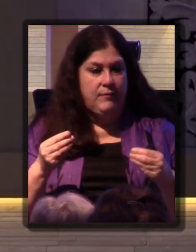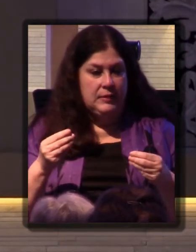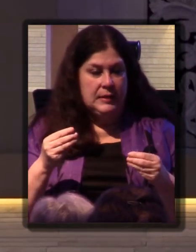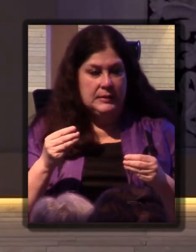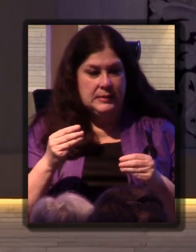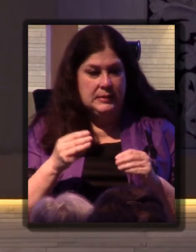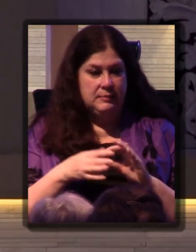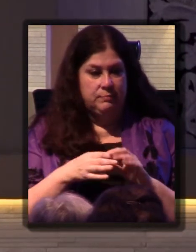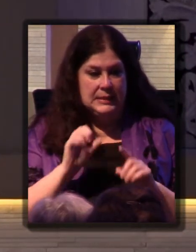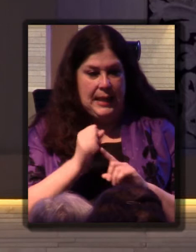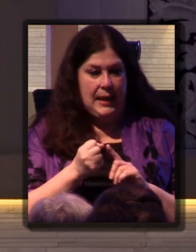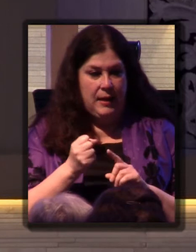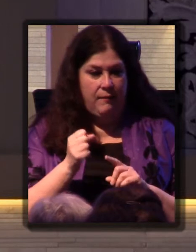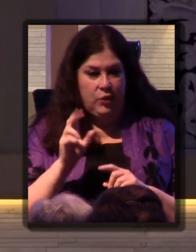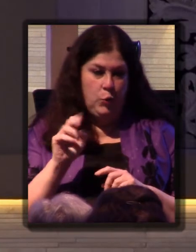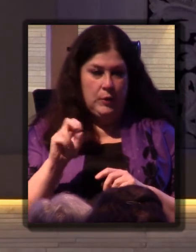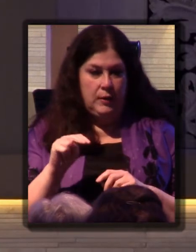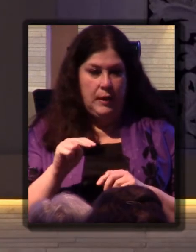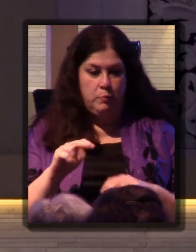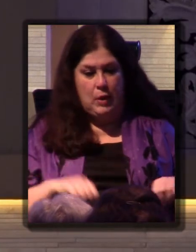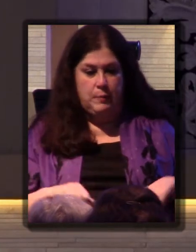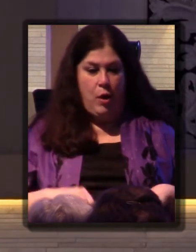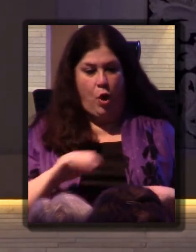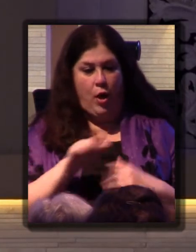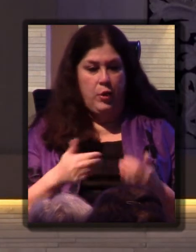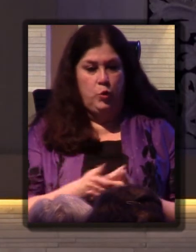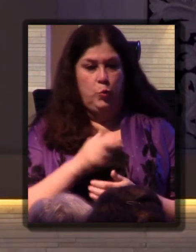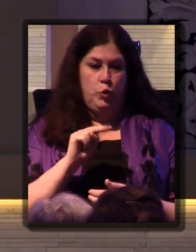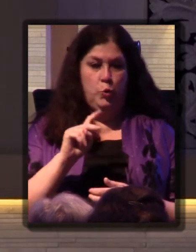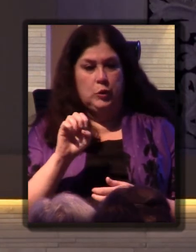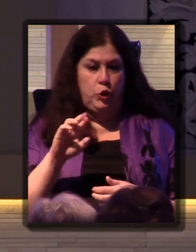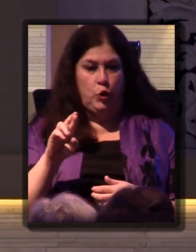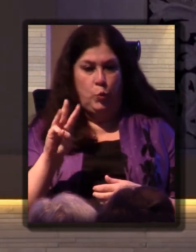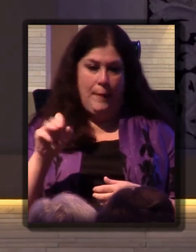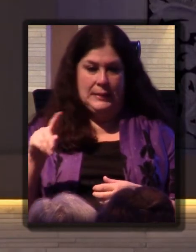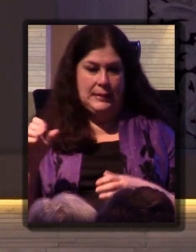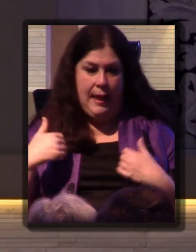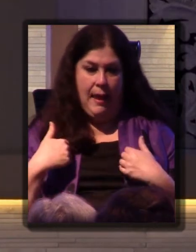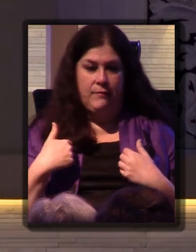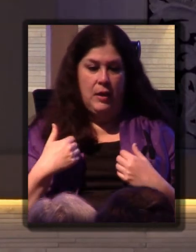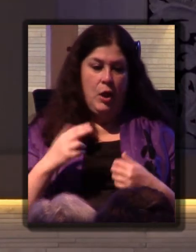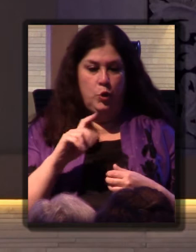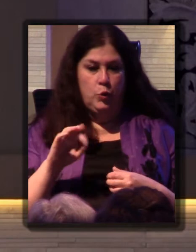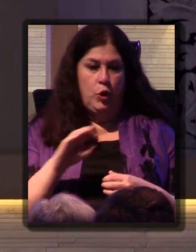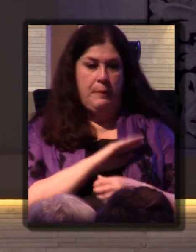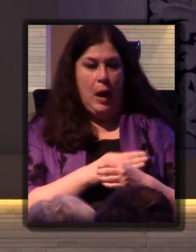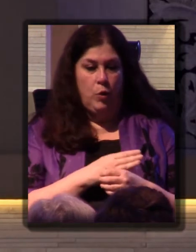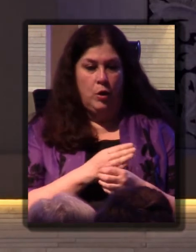his State of the Union message and bragged about all the new nuclear power that they have, these nuclear weapons, including